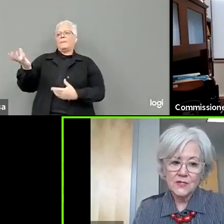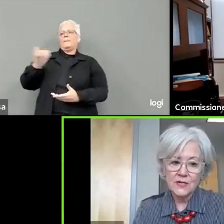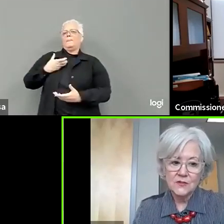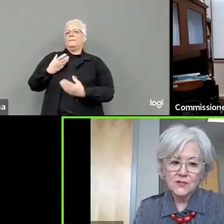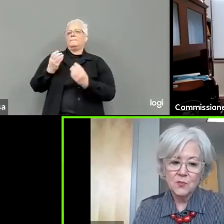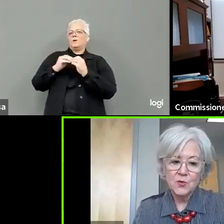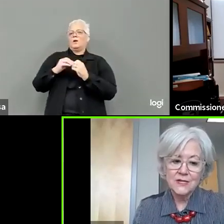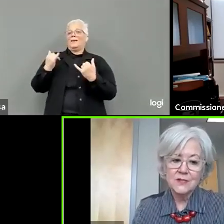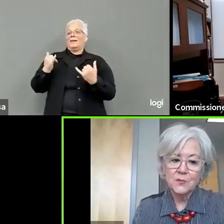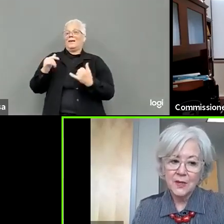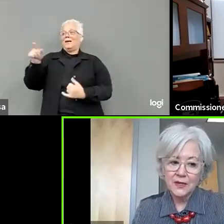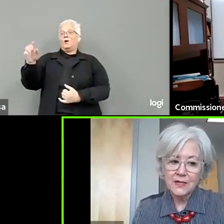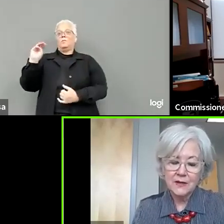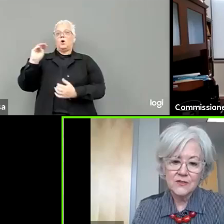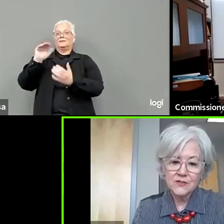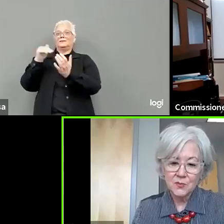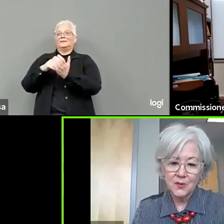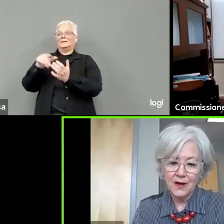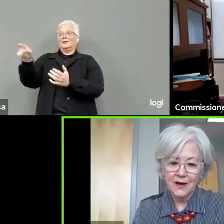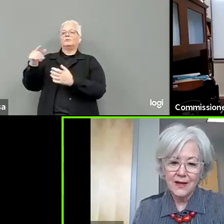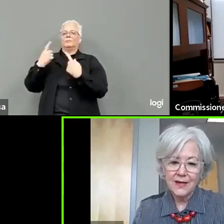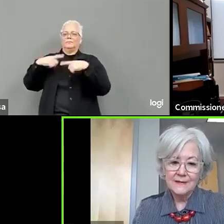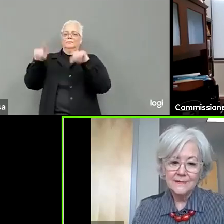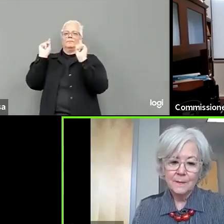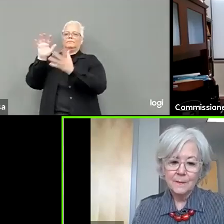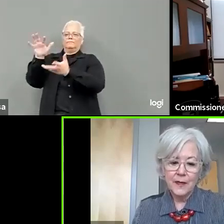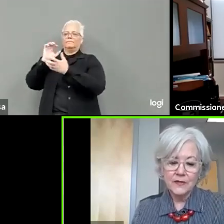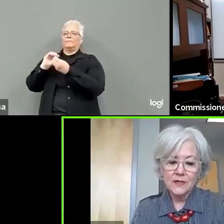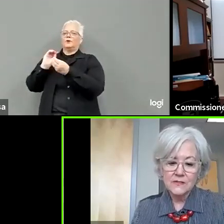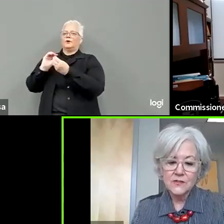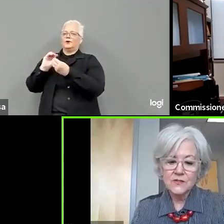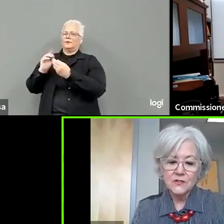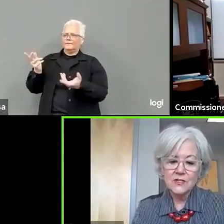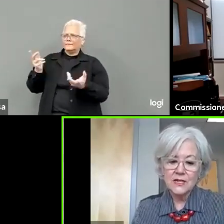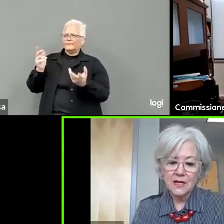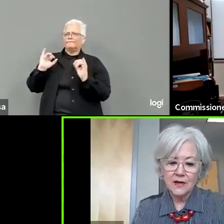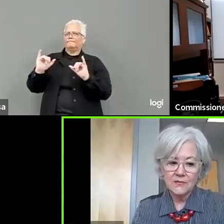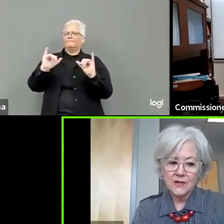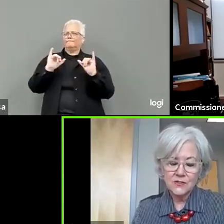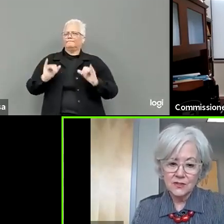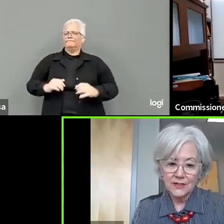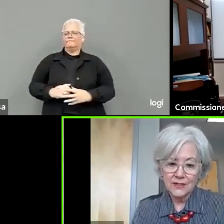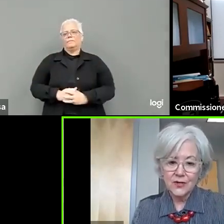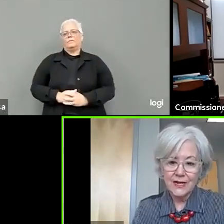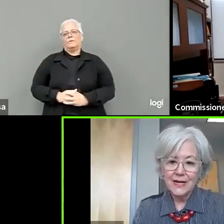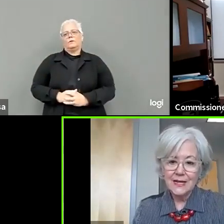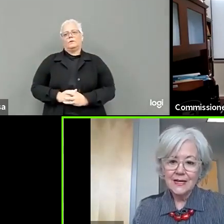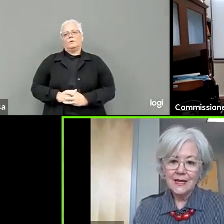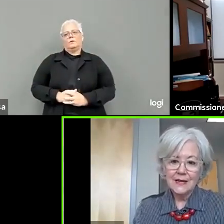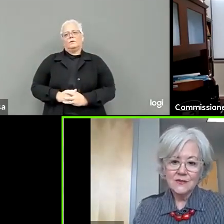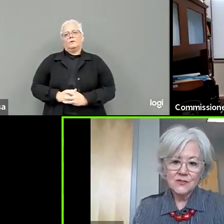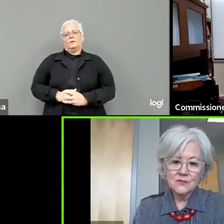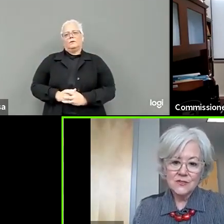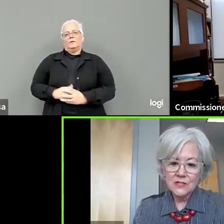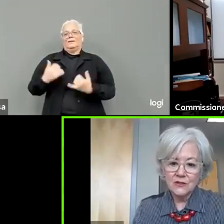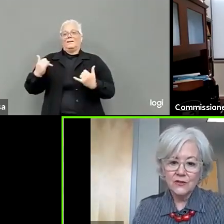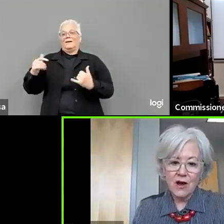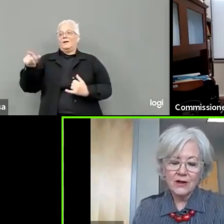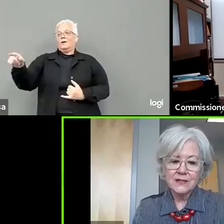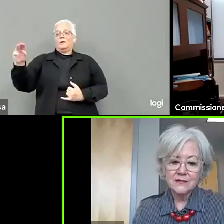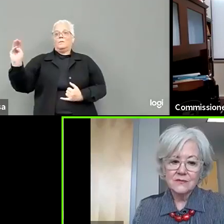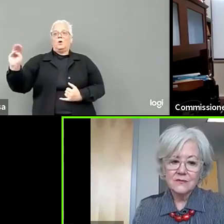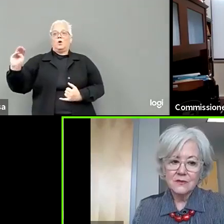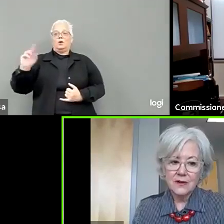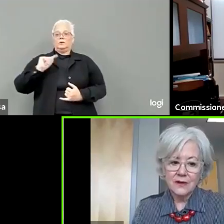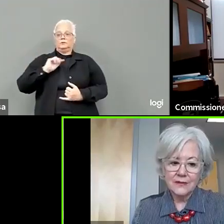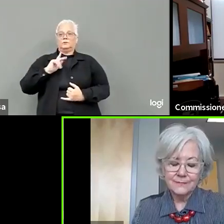more vaccines. The predictability of the supply and the consistency of its delivery is still